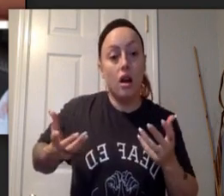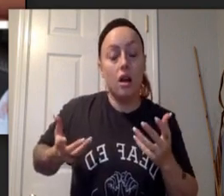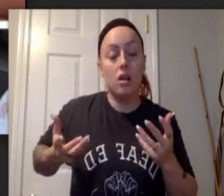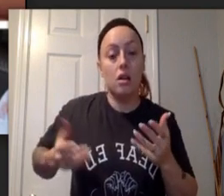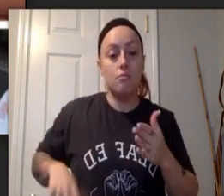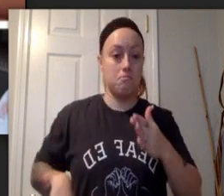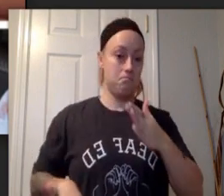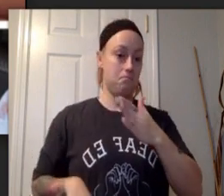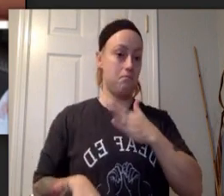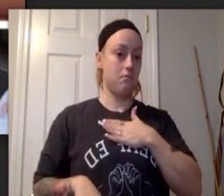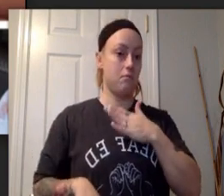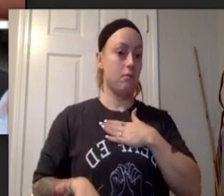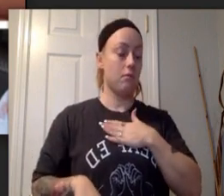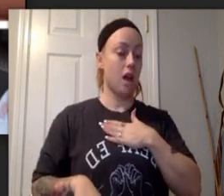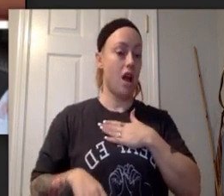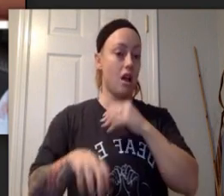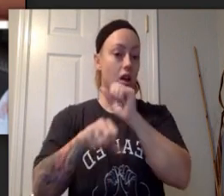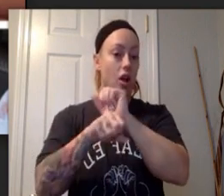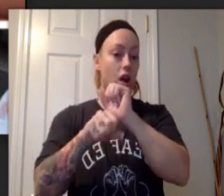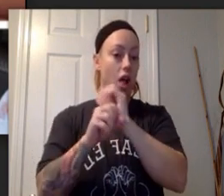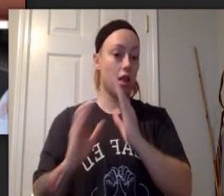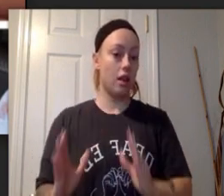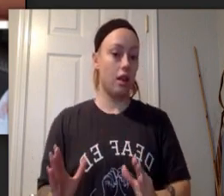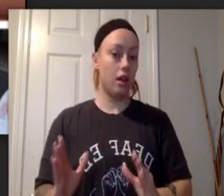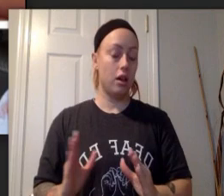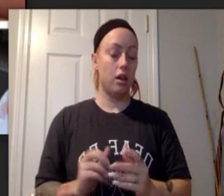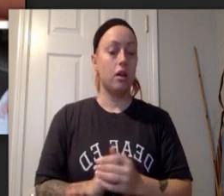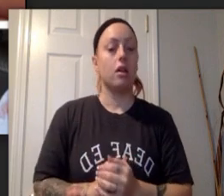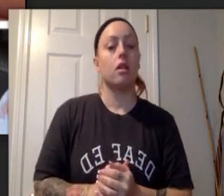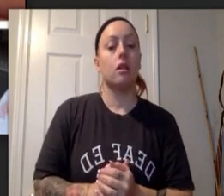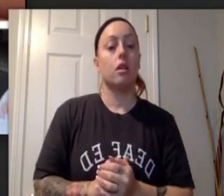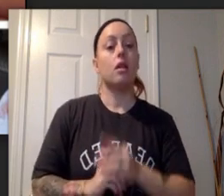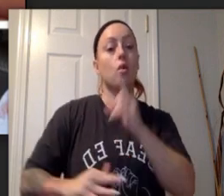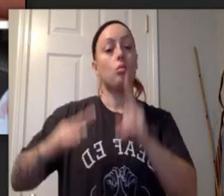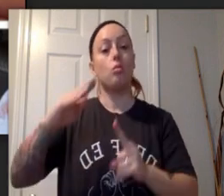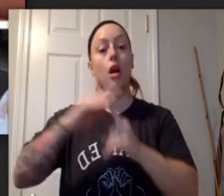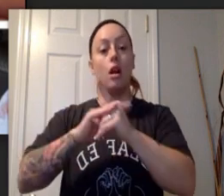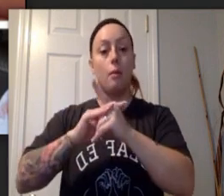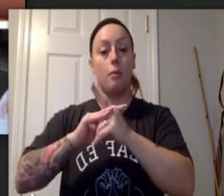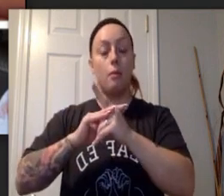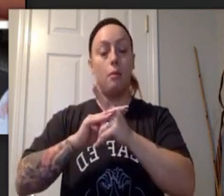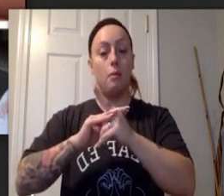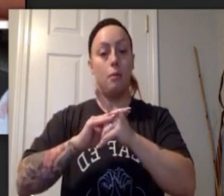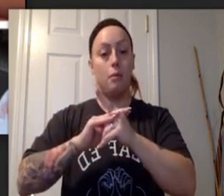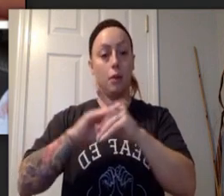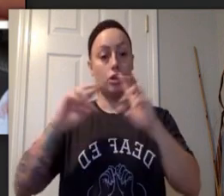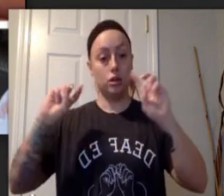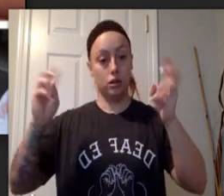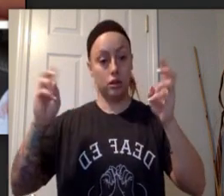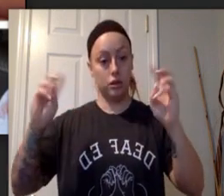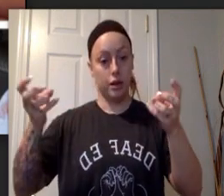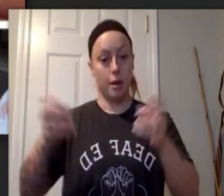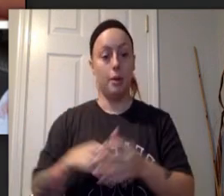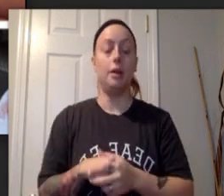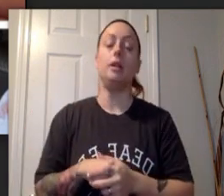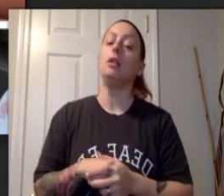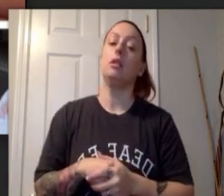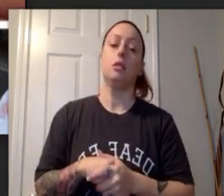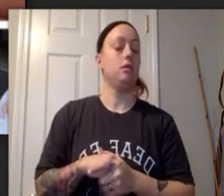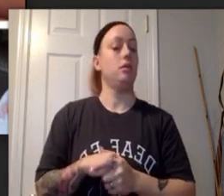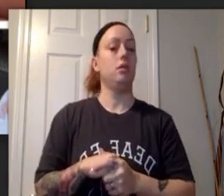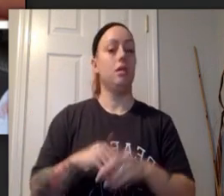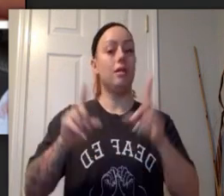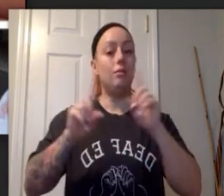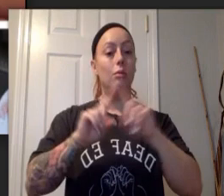up. And to be honest, I think sometimes this can be a little invalidating to the experiences of all people who have